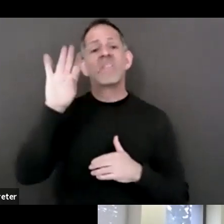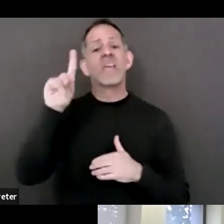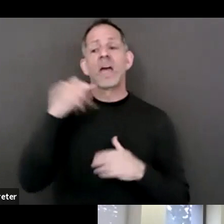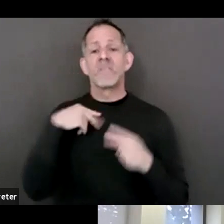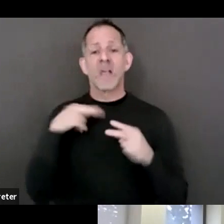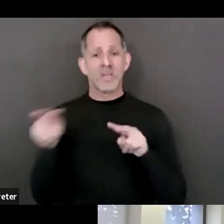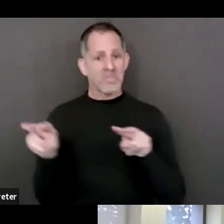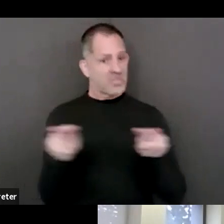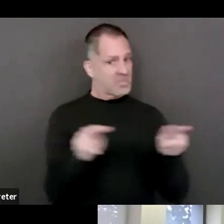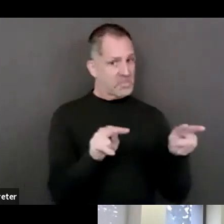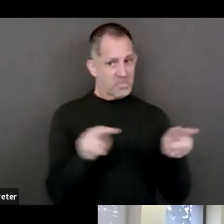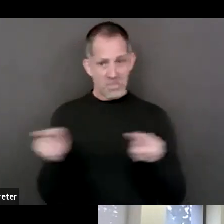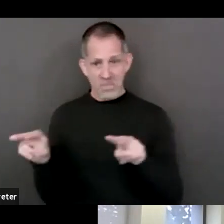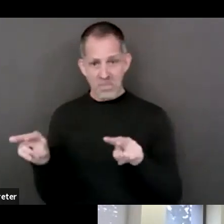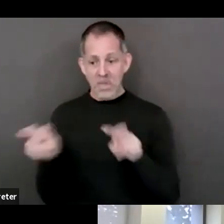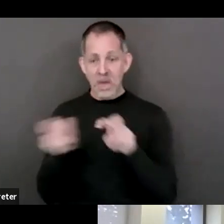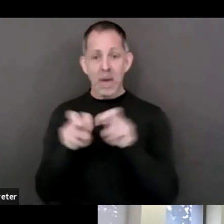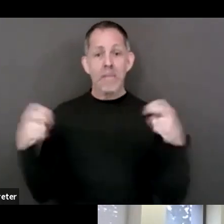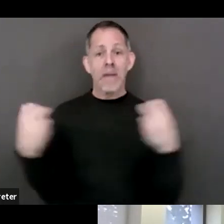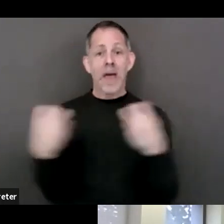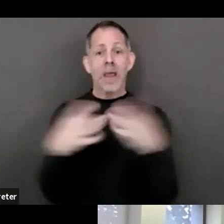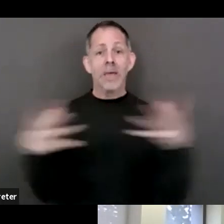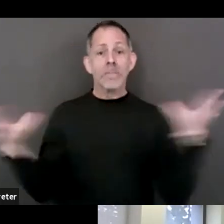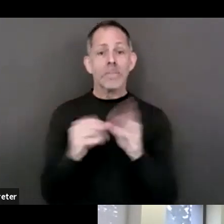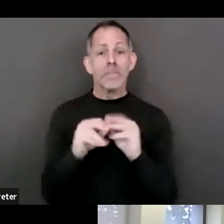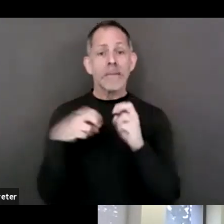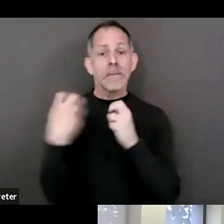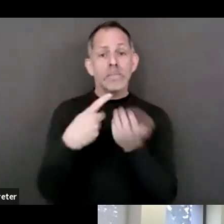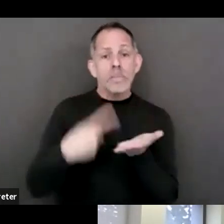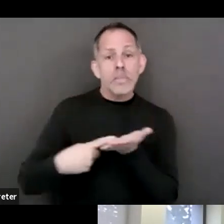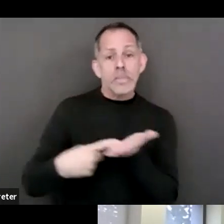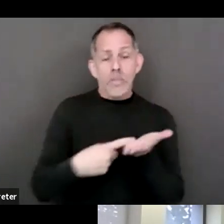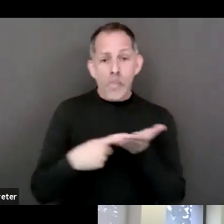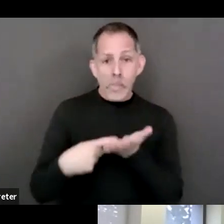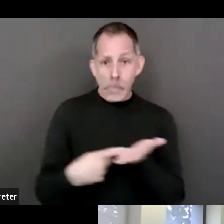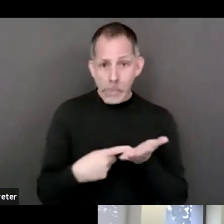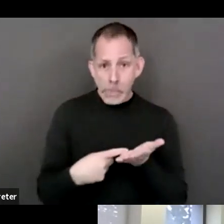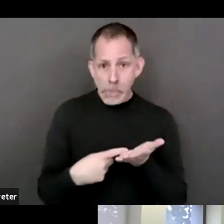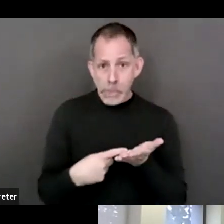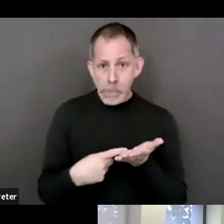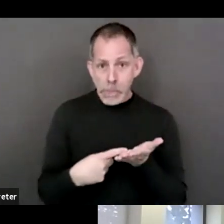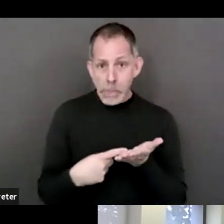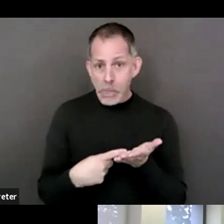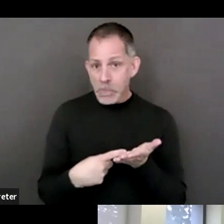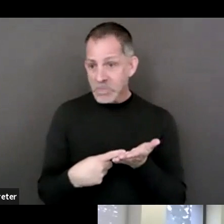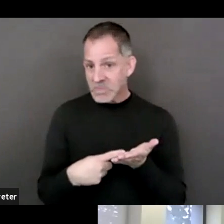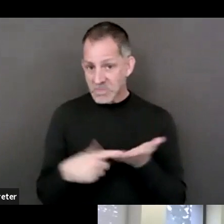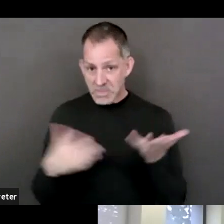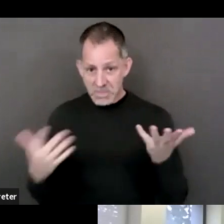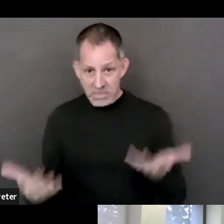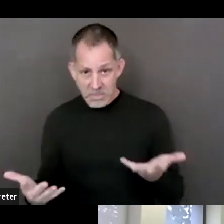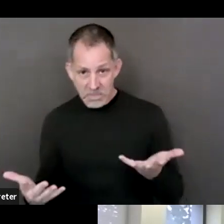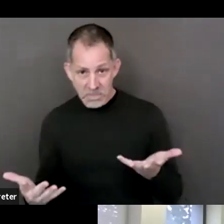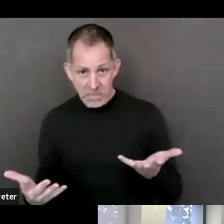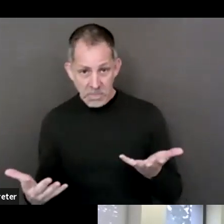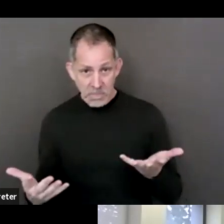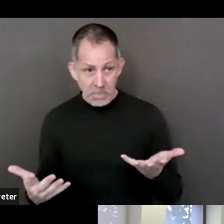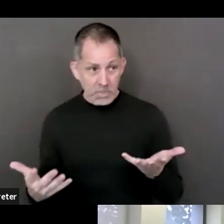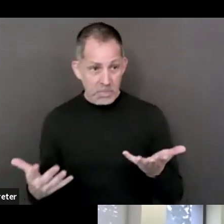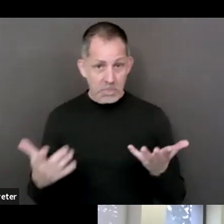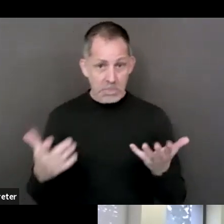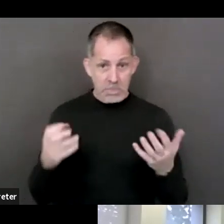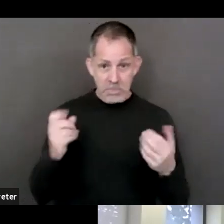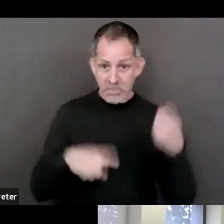they based on what I'm hearing in the data that they've reported, but hasn't been peer